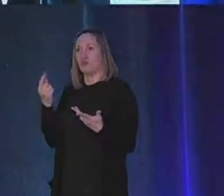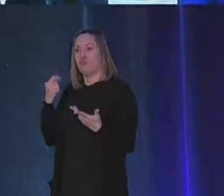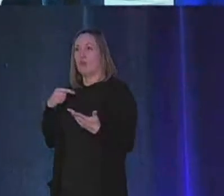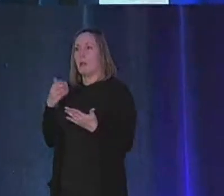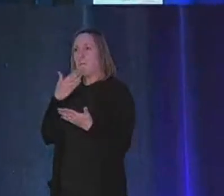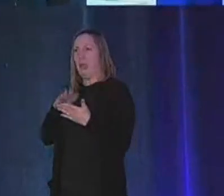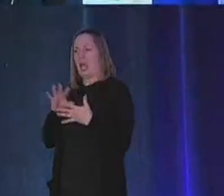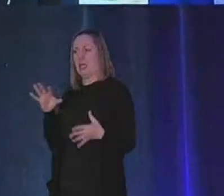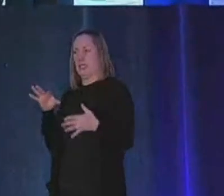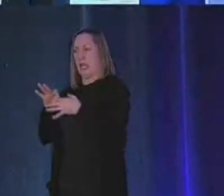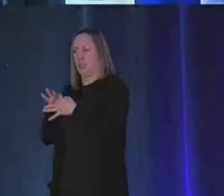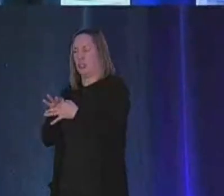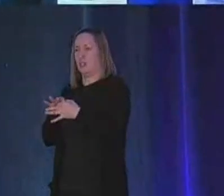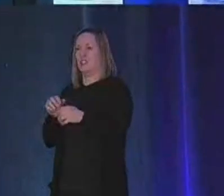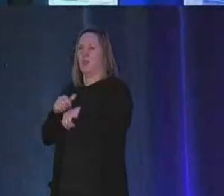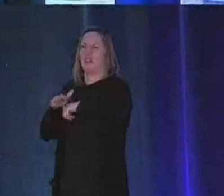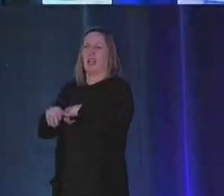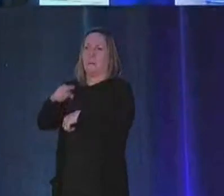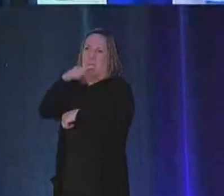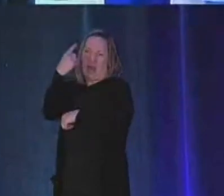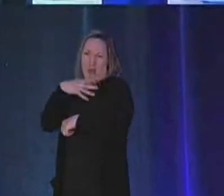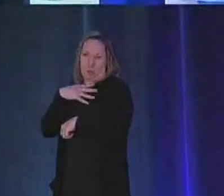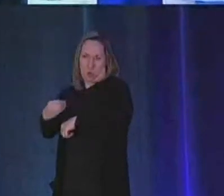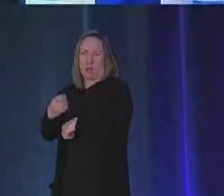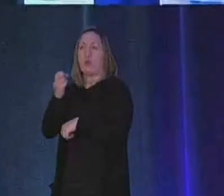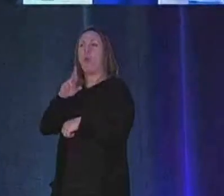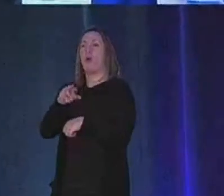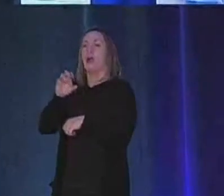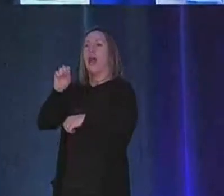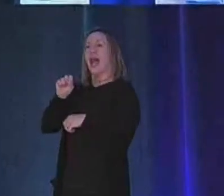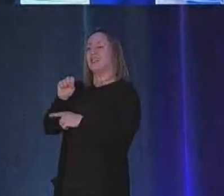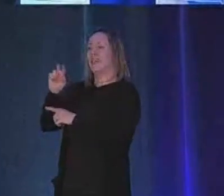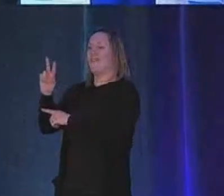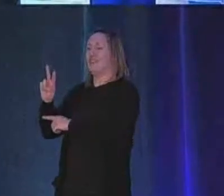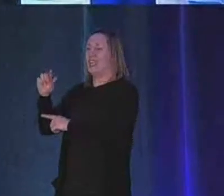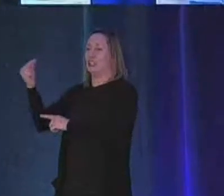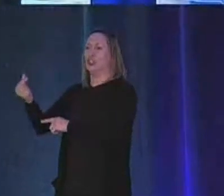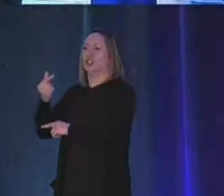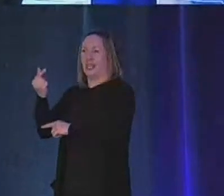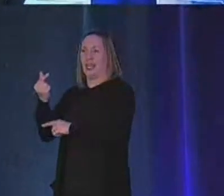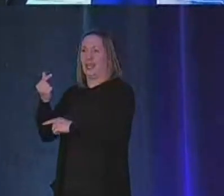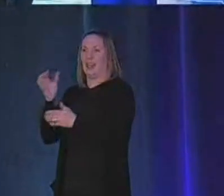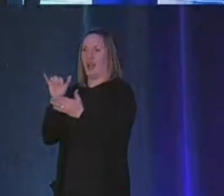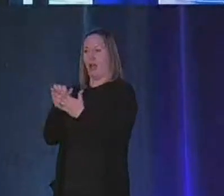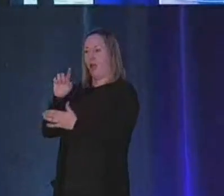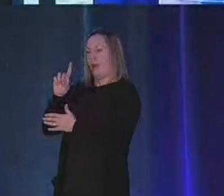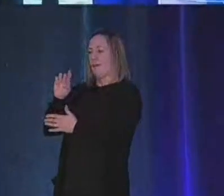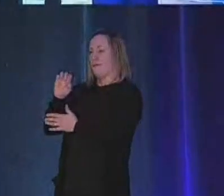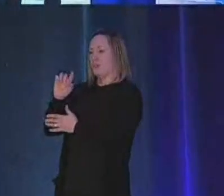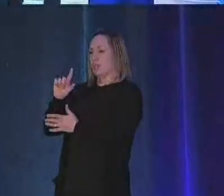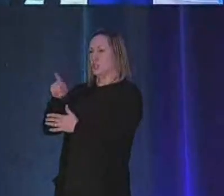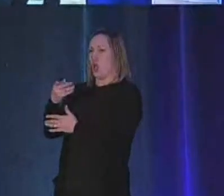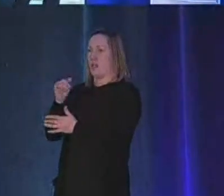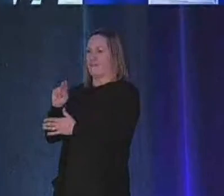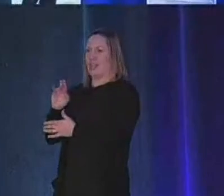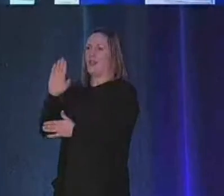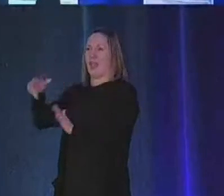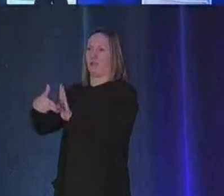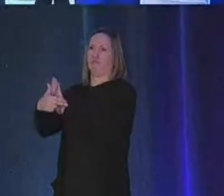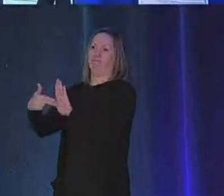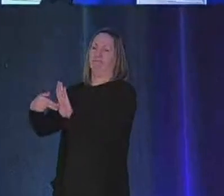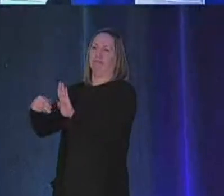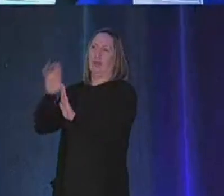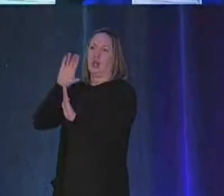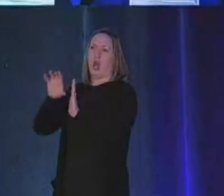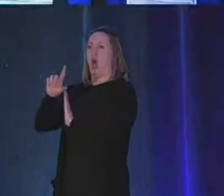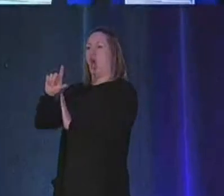going to send down this black and white, or I might send out an SVG of the Dolphins logo instead, because it's going to come